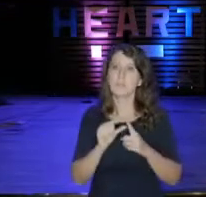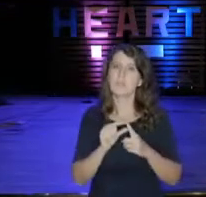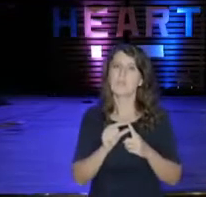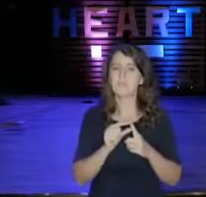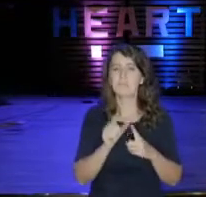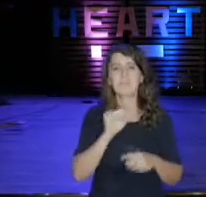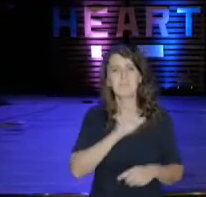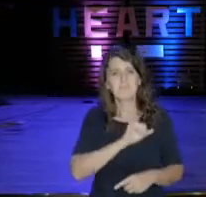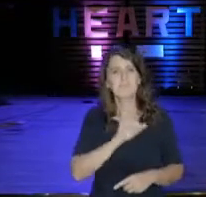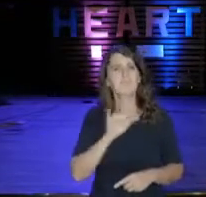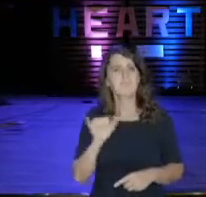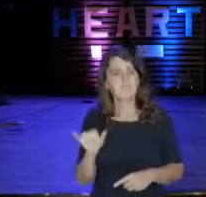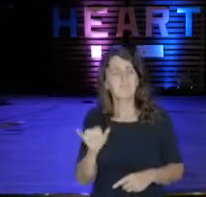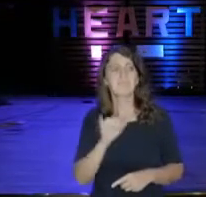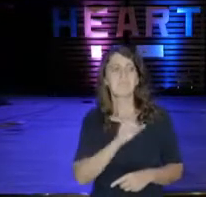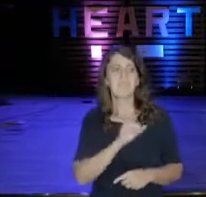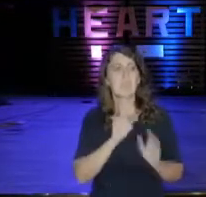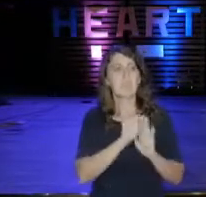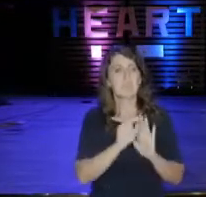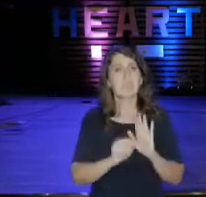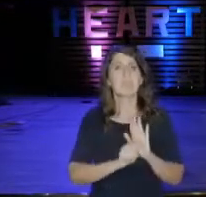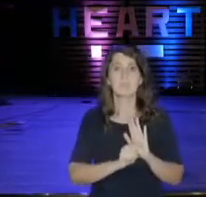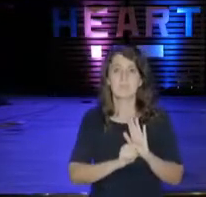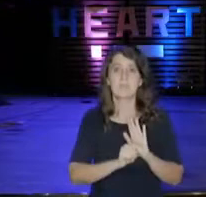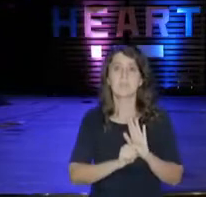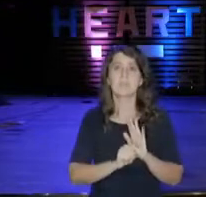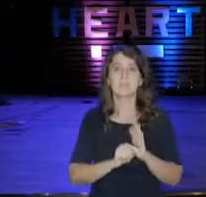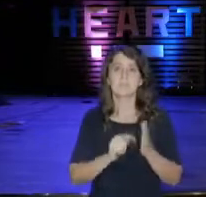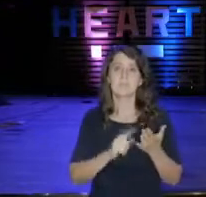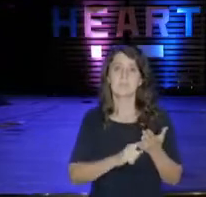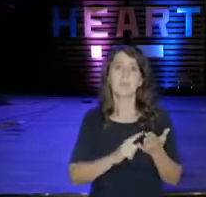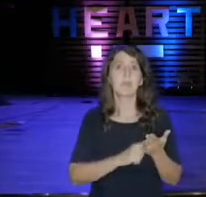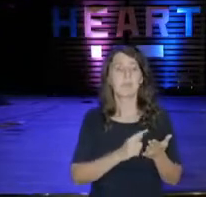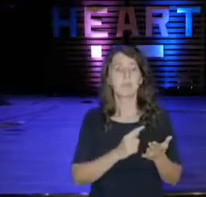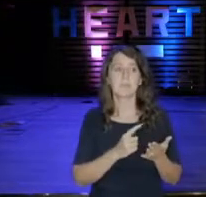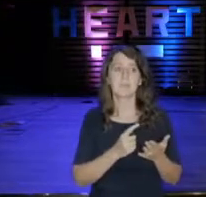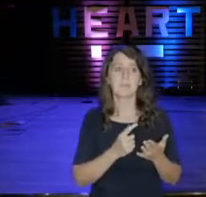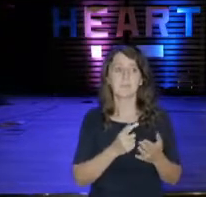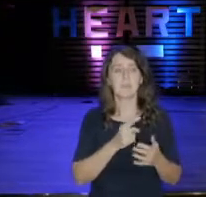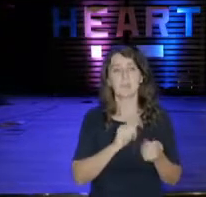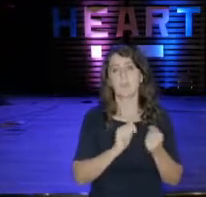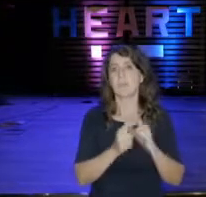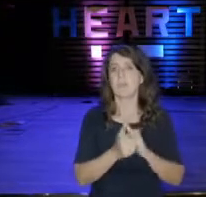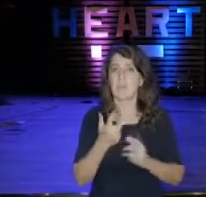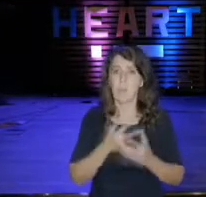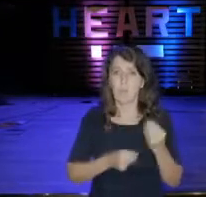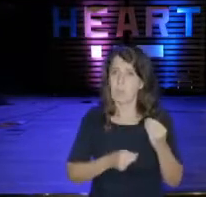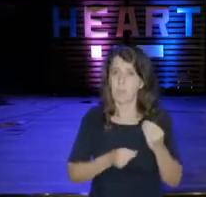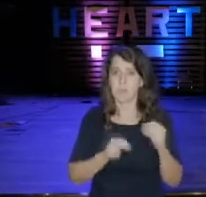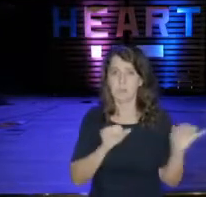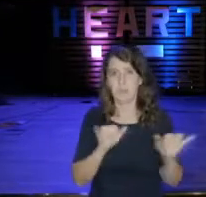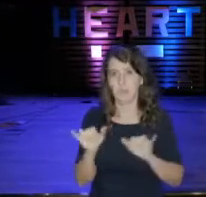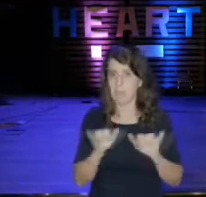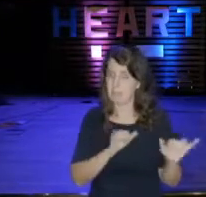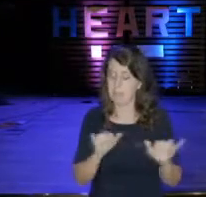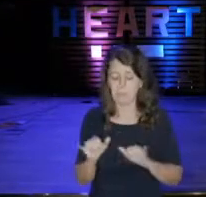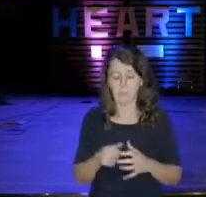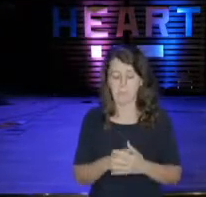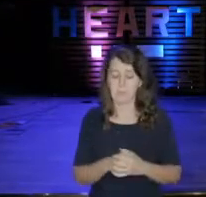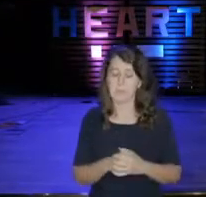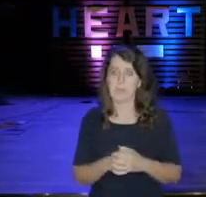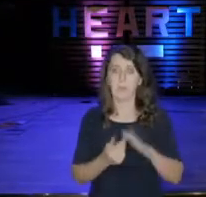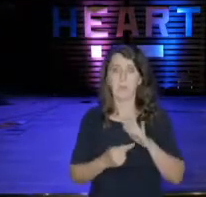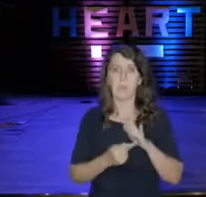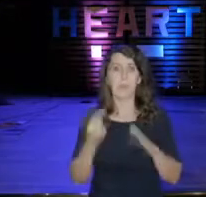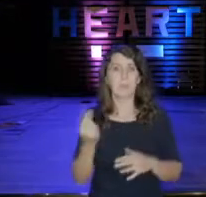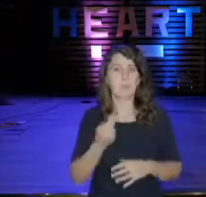In fact, if you look in the New Testament, sometimes pratis is translated kindness, sometimes it's translated gentleness. It's kind of back and forth. Yet Paul uses